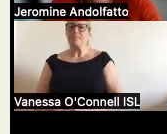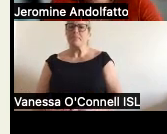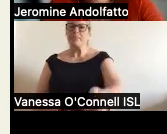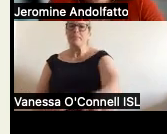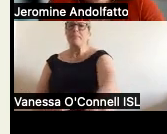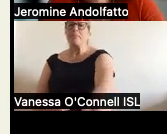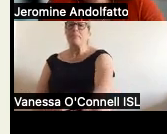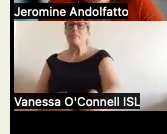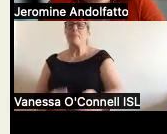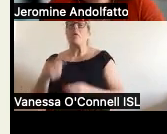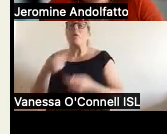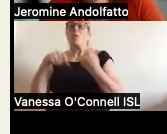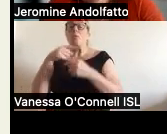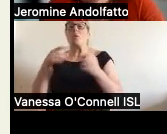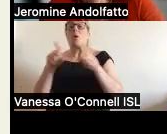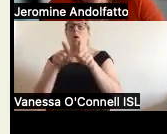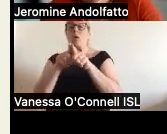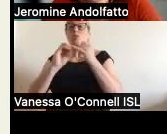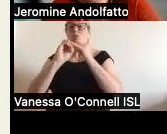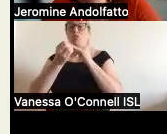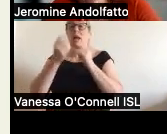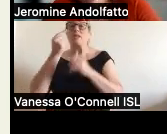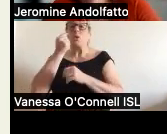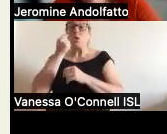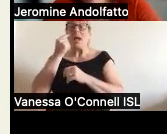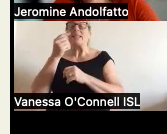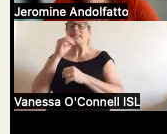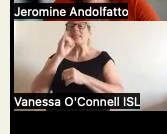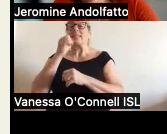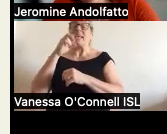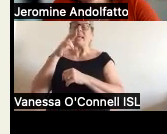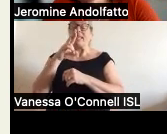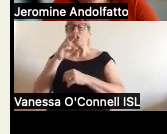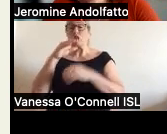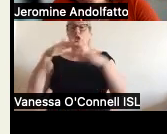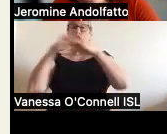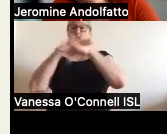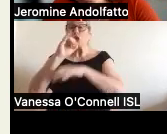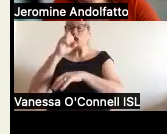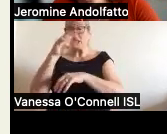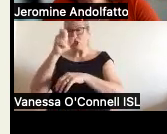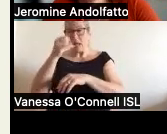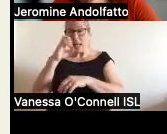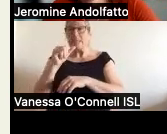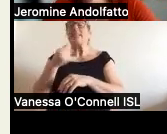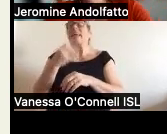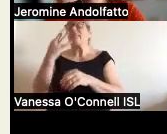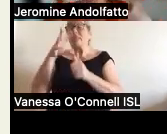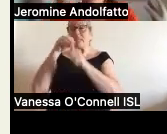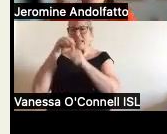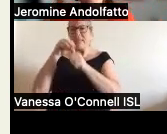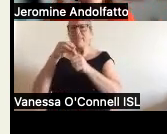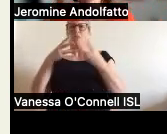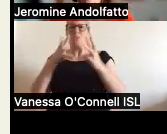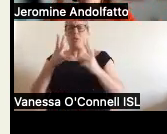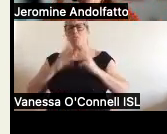So we also tried to look at intersectionality and if there were any specific measures to ensure that women in all